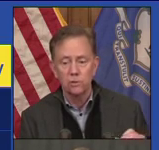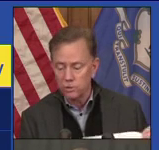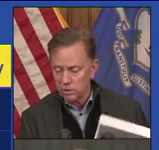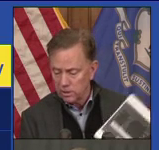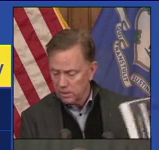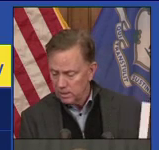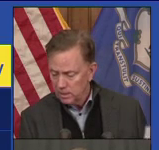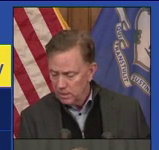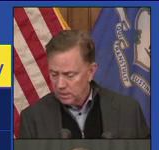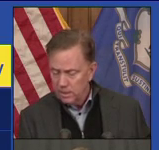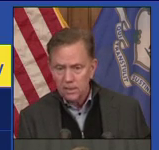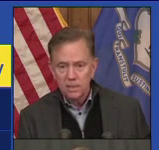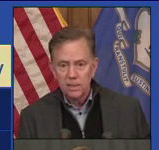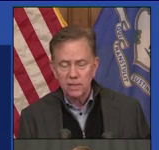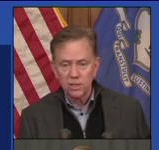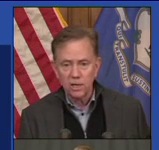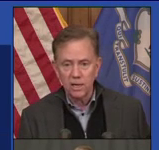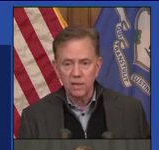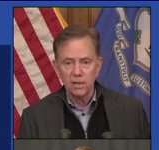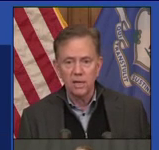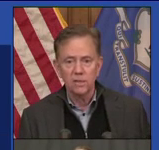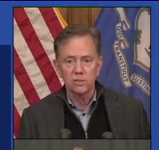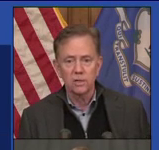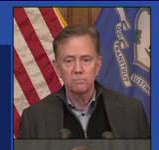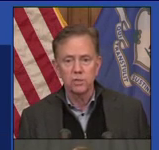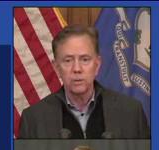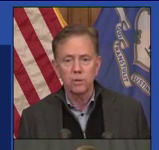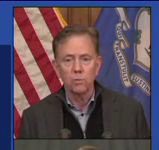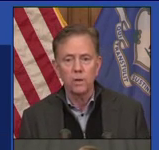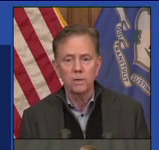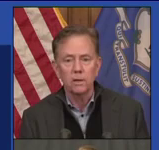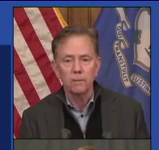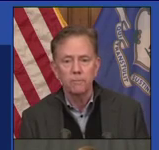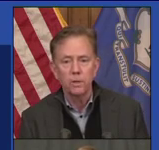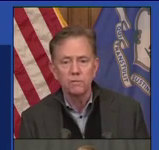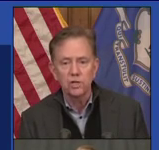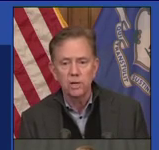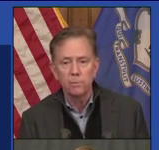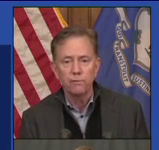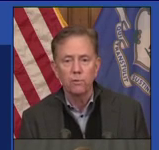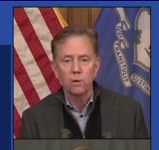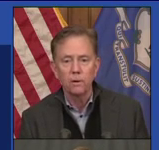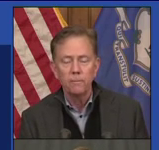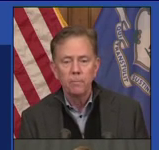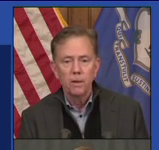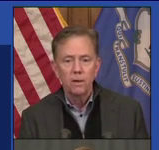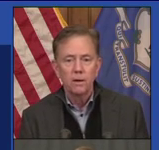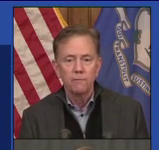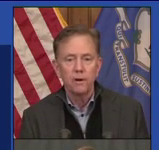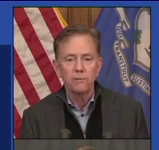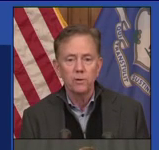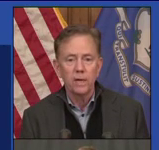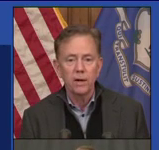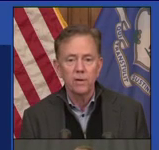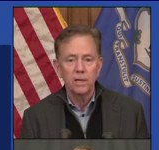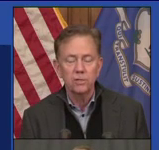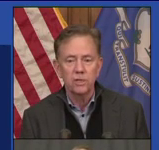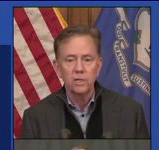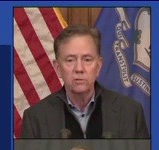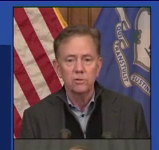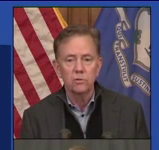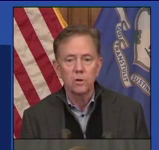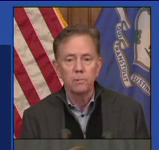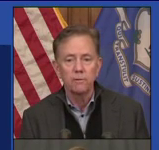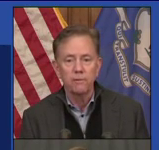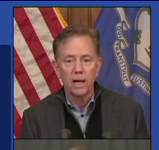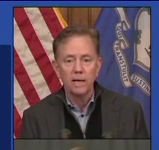good news. Next slide, I think, is similar to what you've seen before. Fairfield County